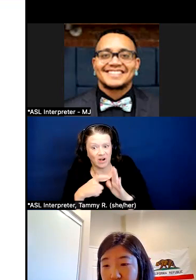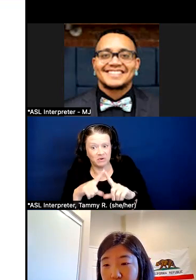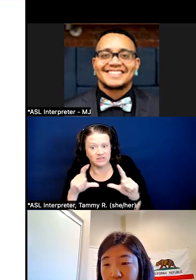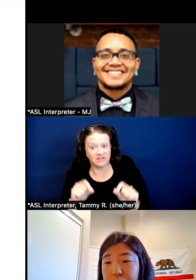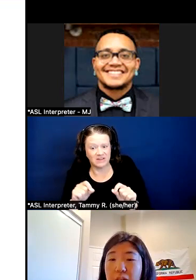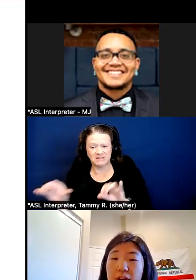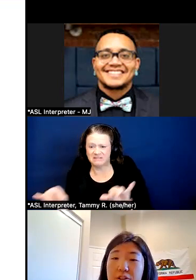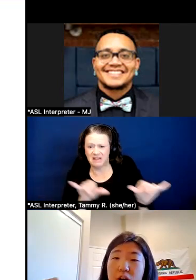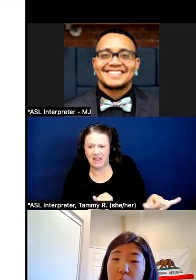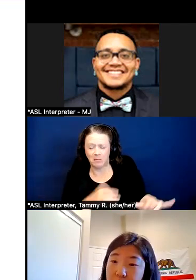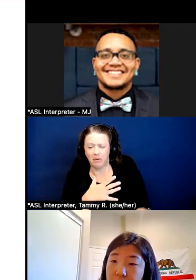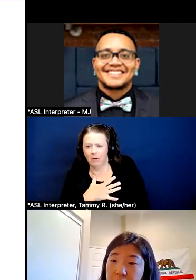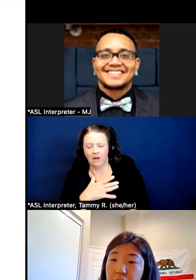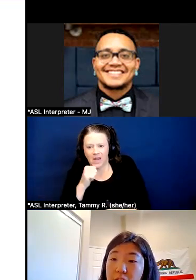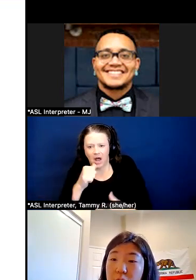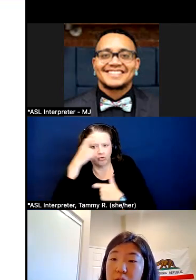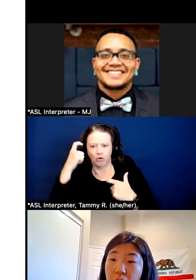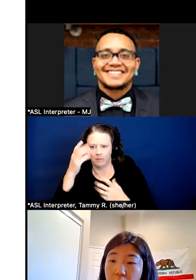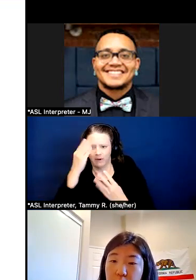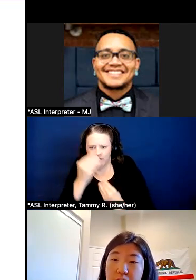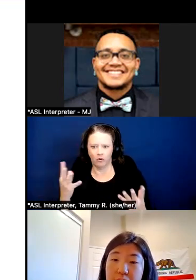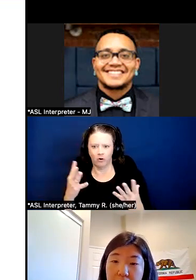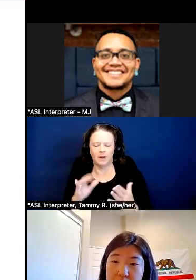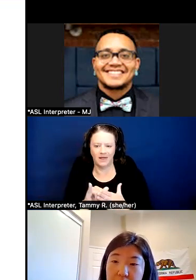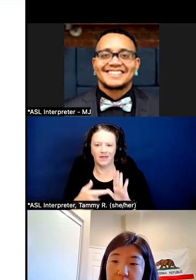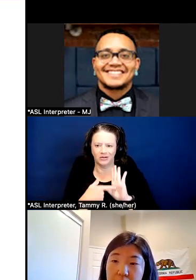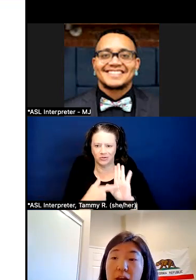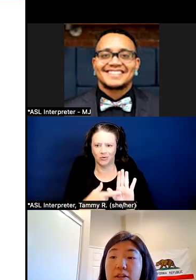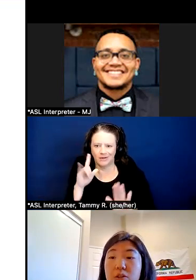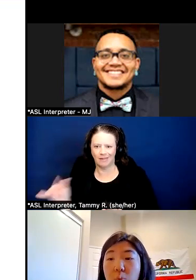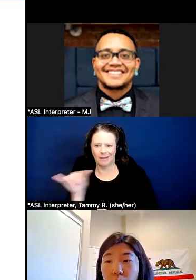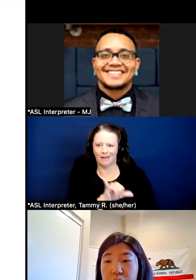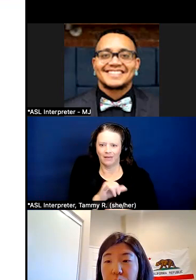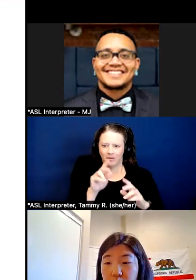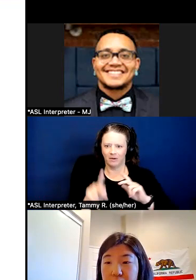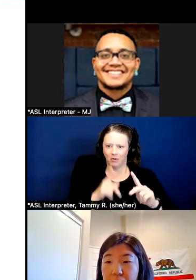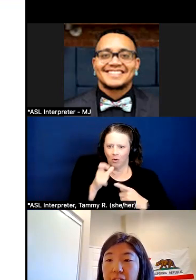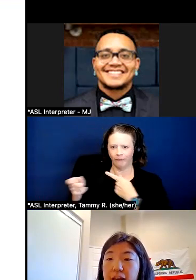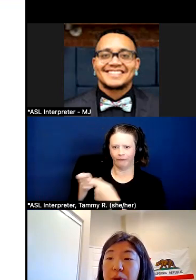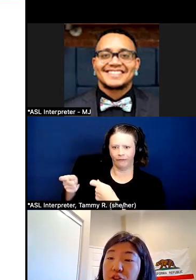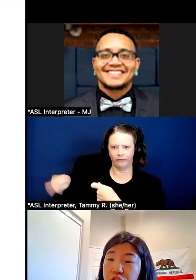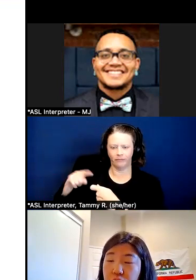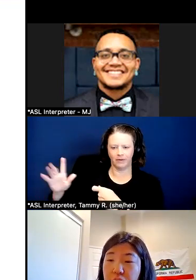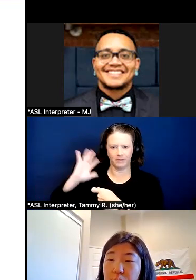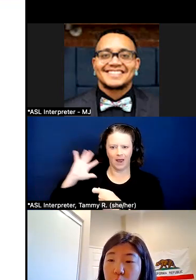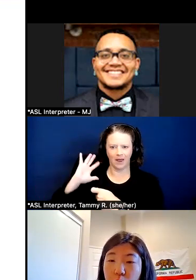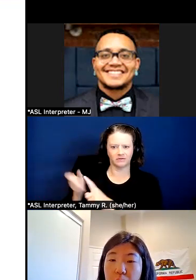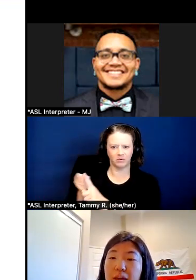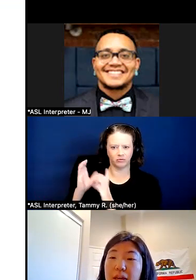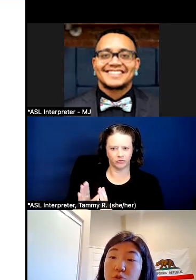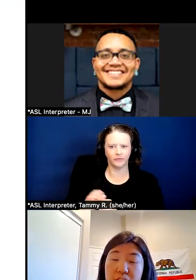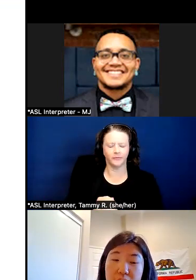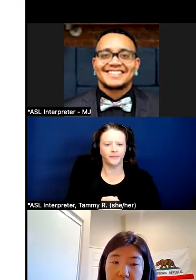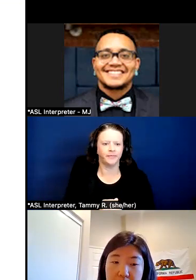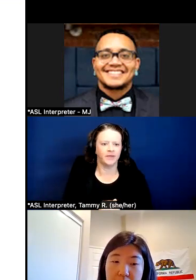not trauma-informed and are replicating those harm doers' tactics. The one way to address that is making sure that your